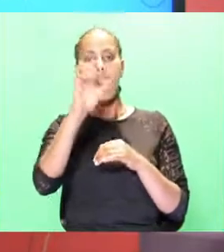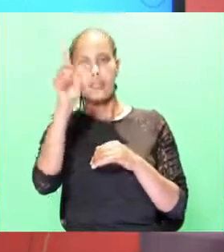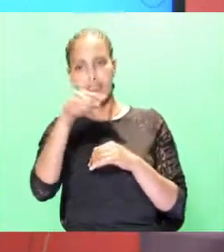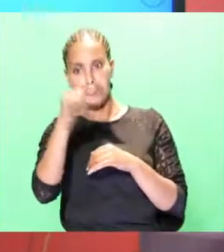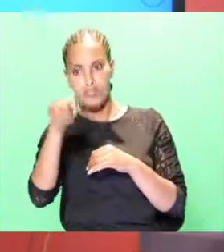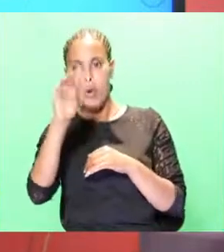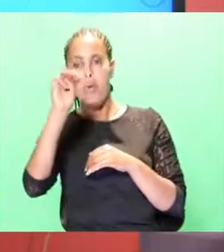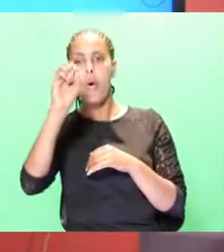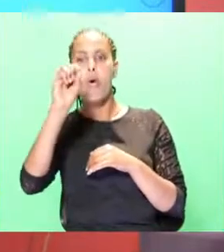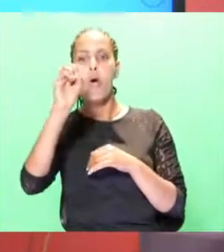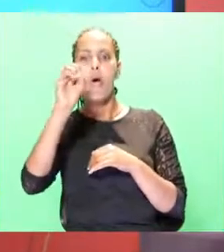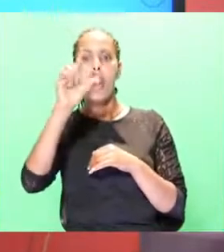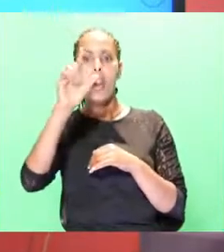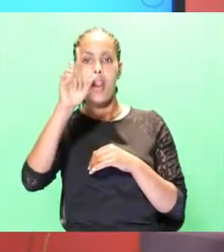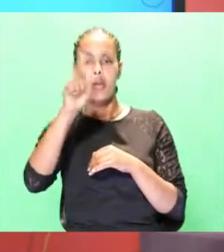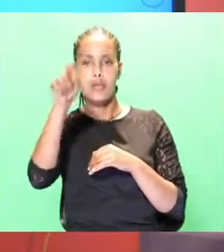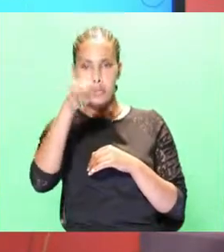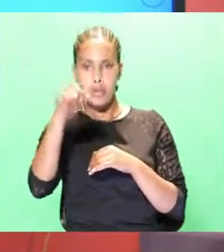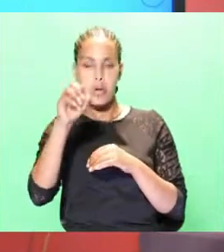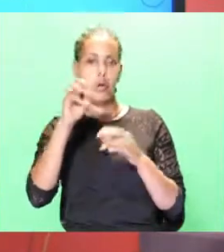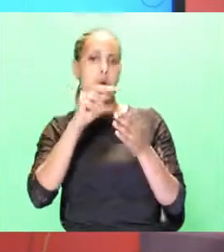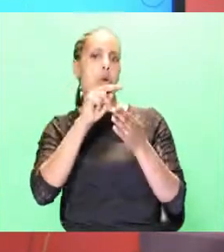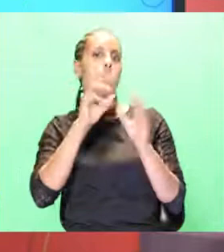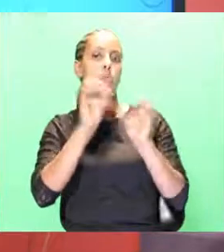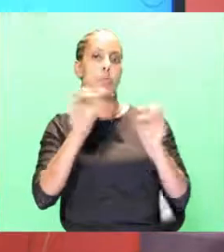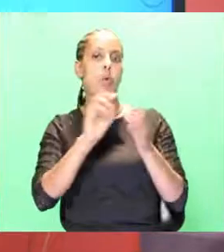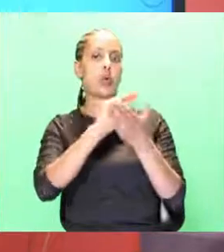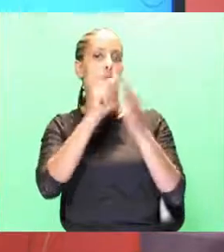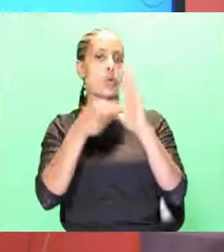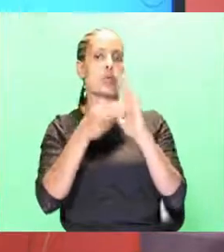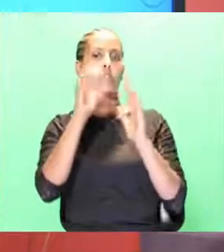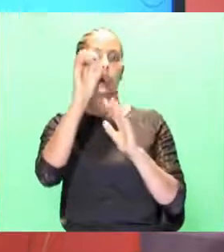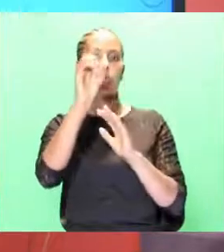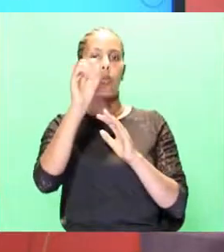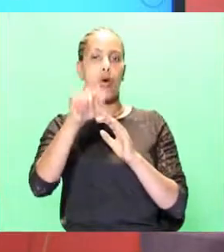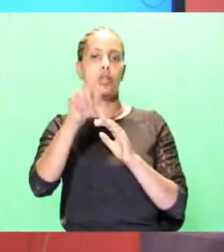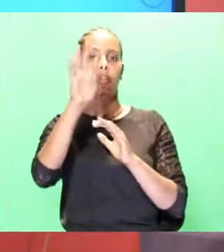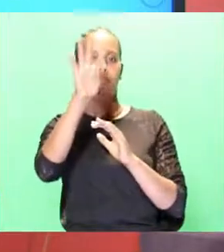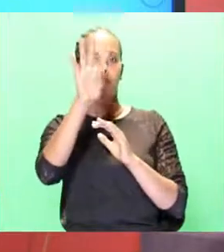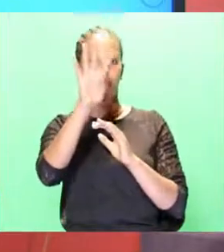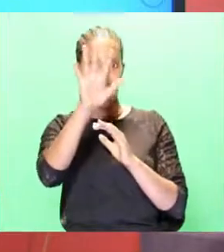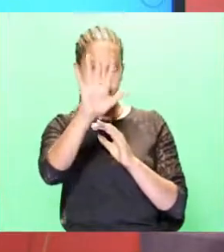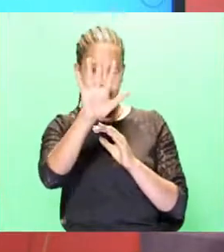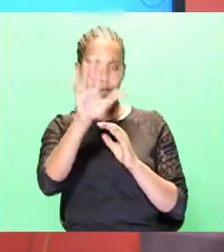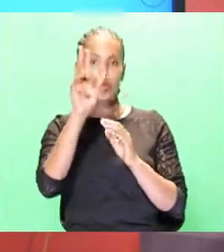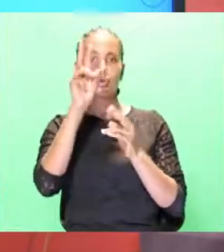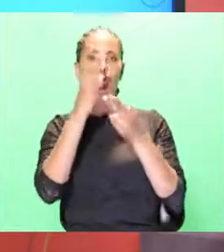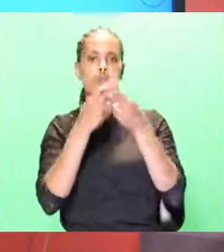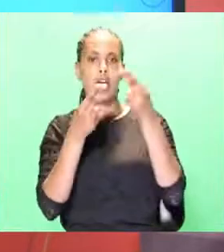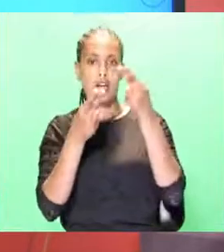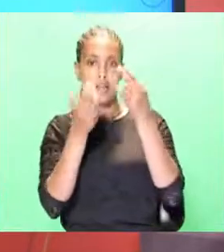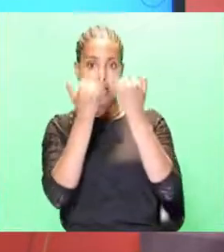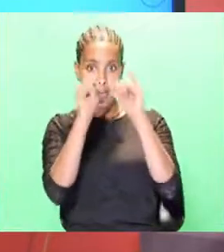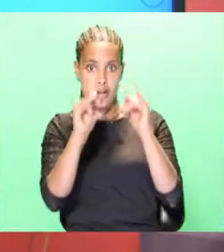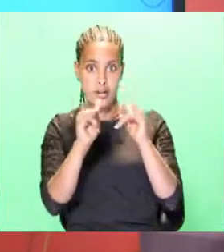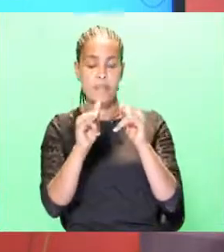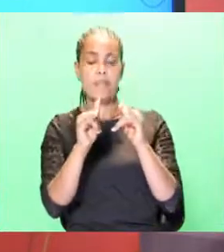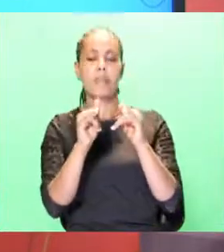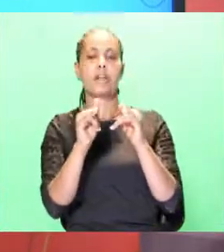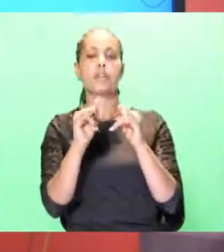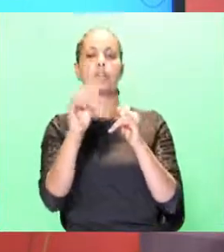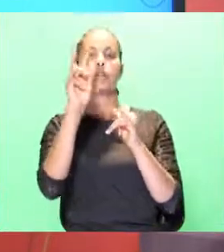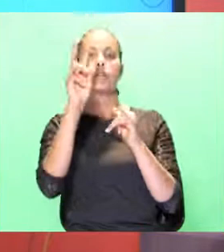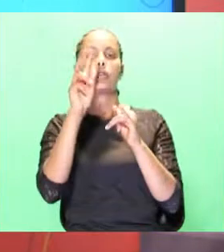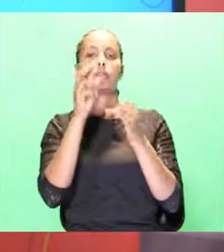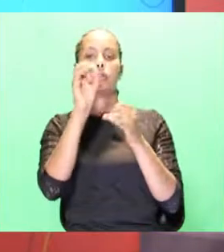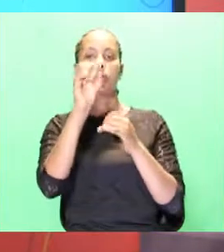mole. Mole fraction has no unit. Therefore, 0.5 divided by 2 times 0.4 atmosphere